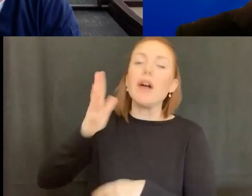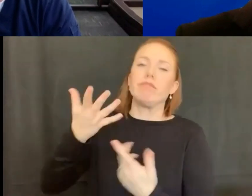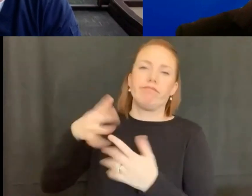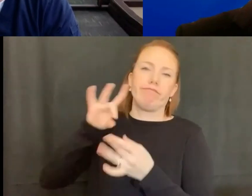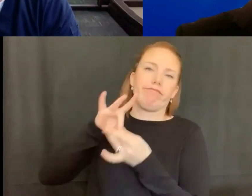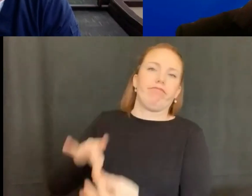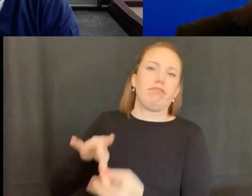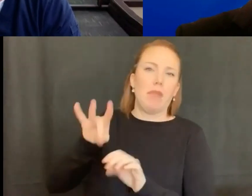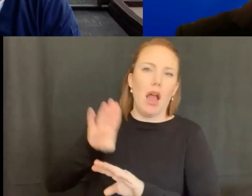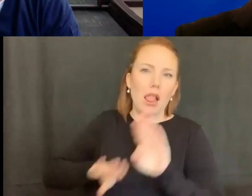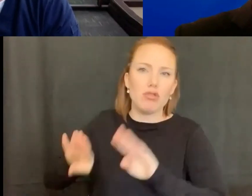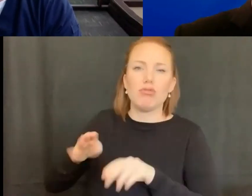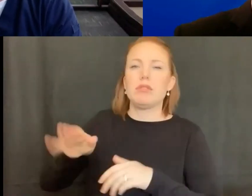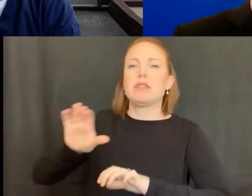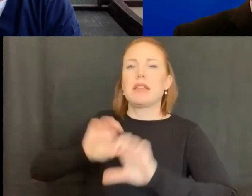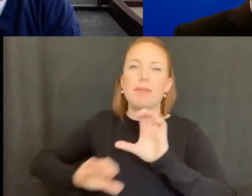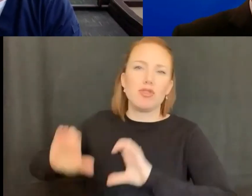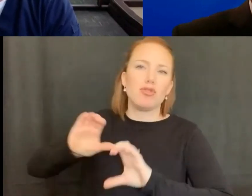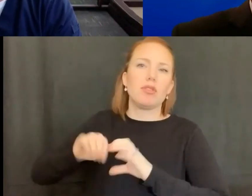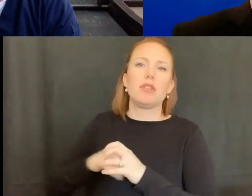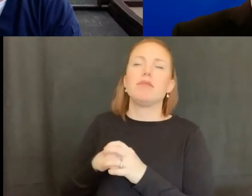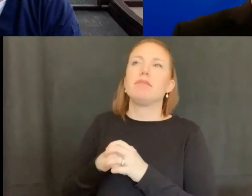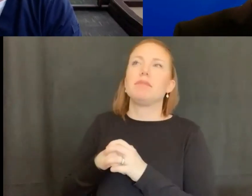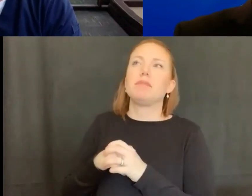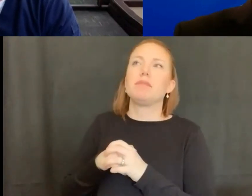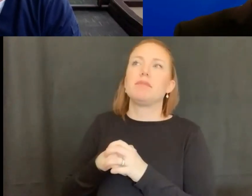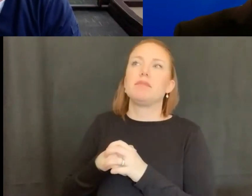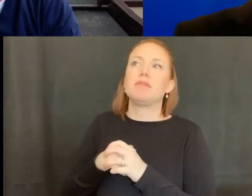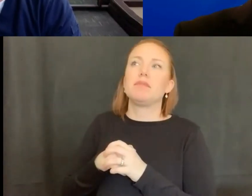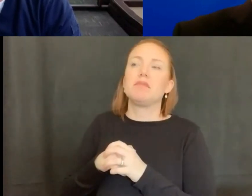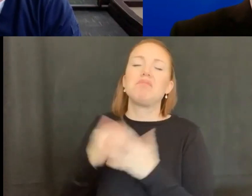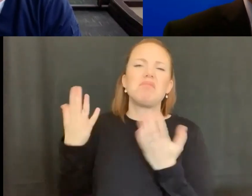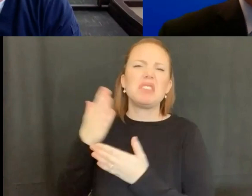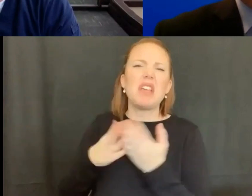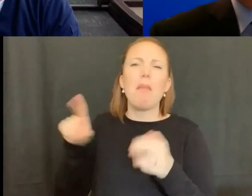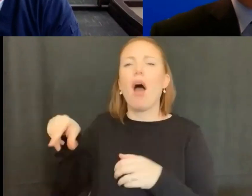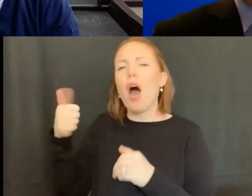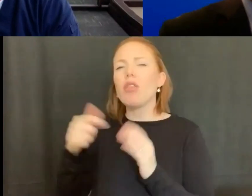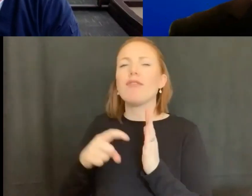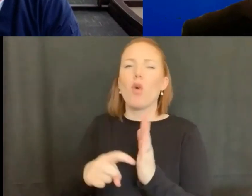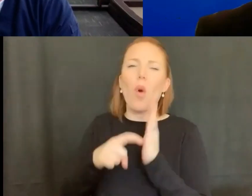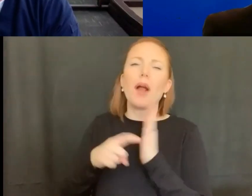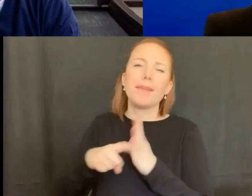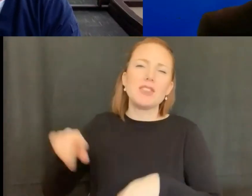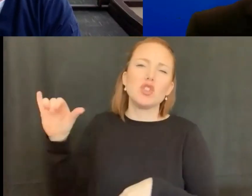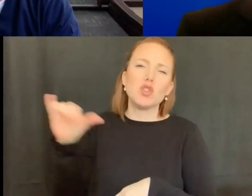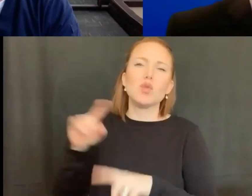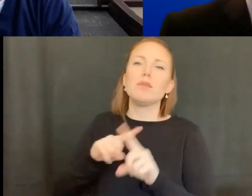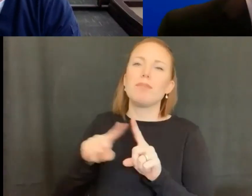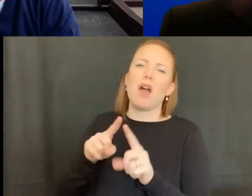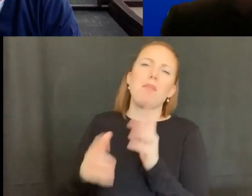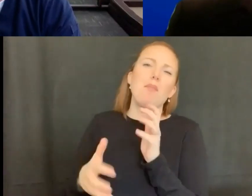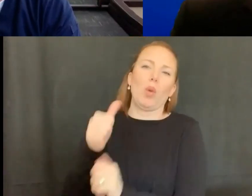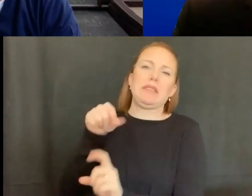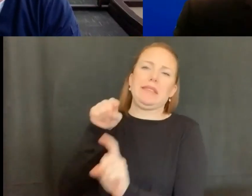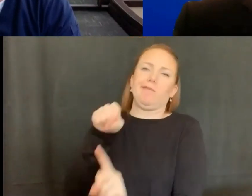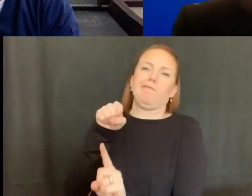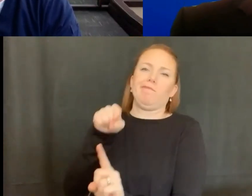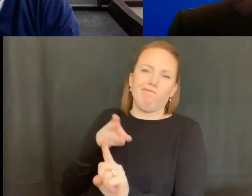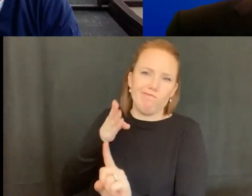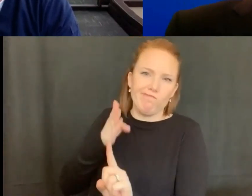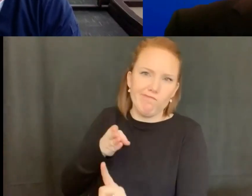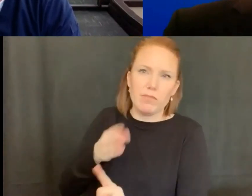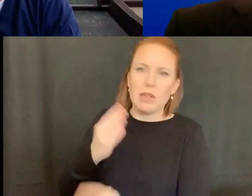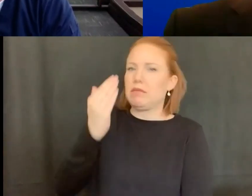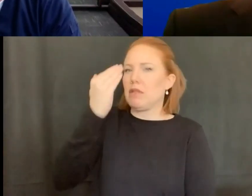and chemistry. There's going to be some other requirements as well, but basically, a